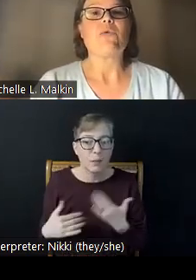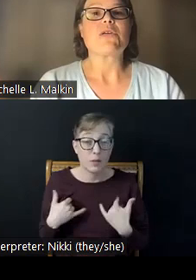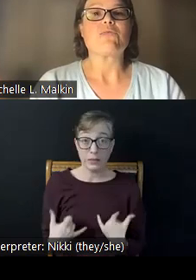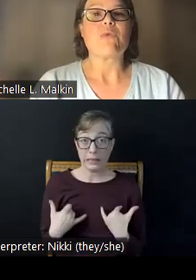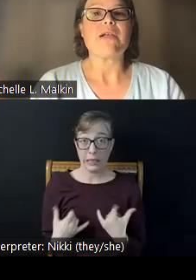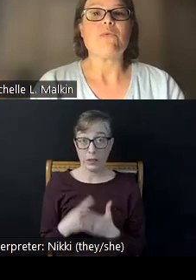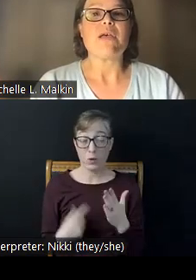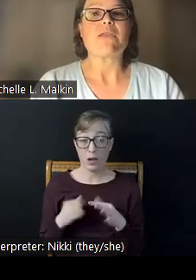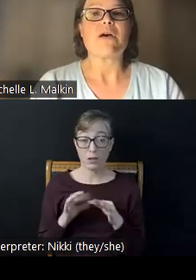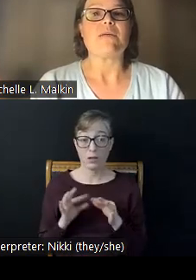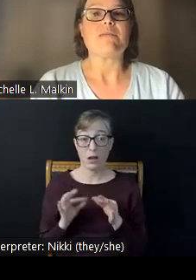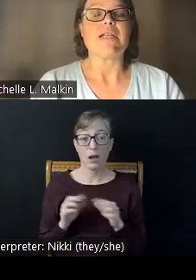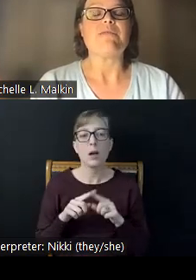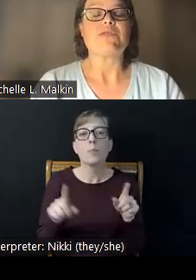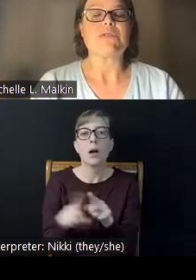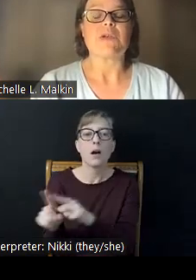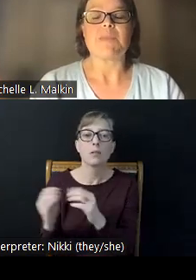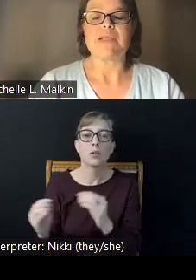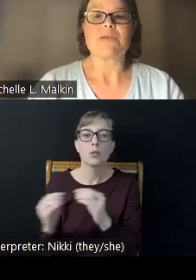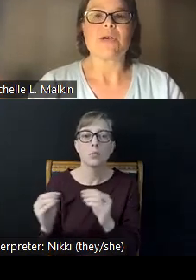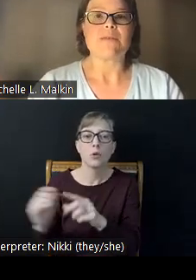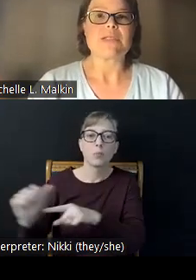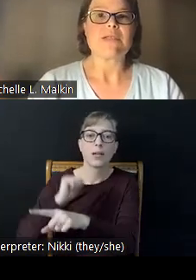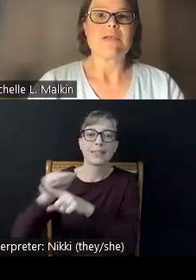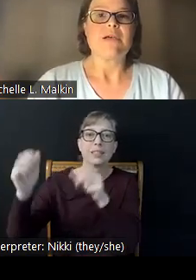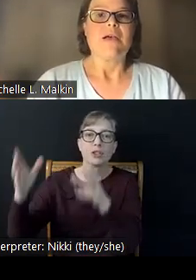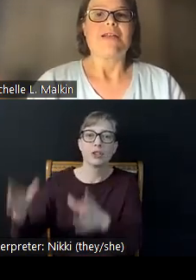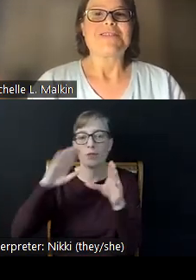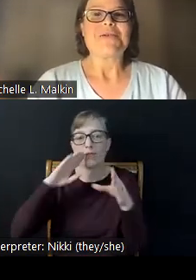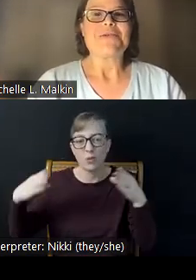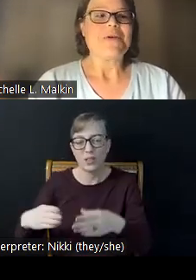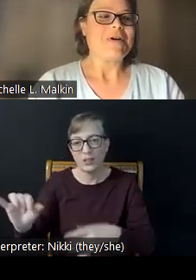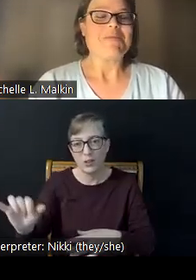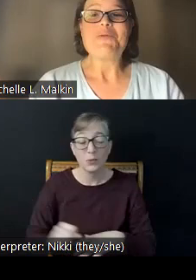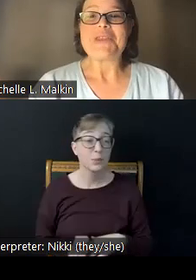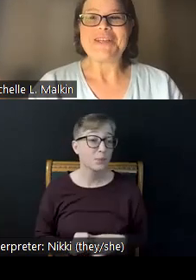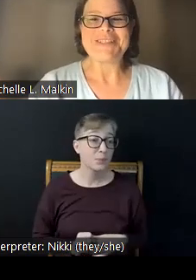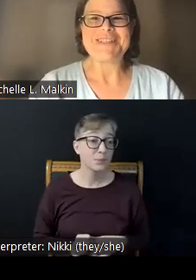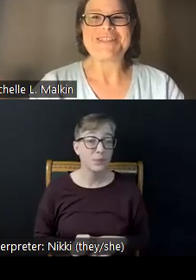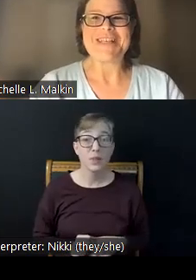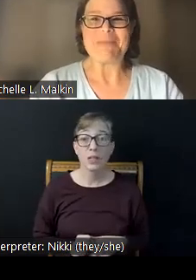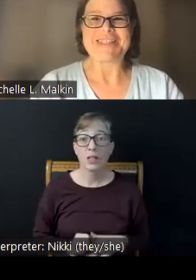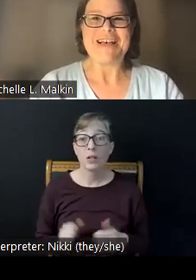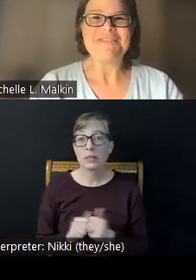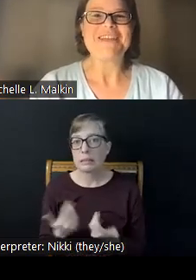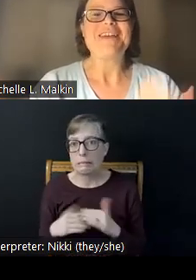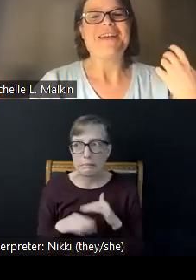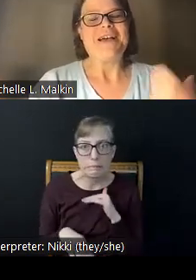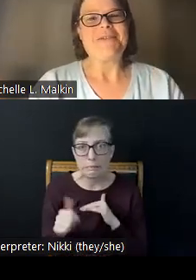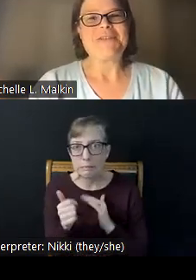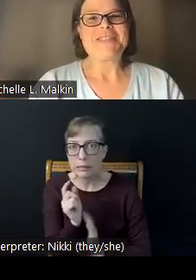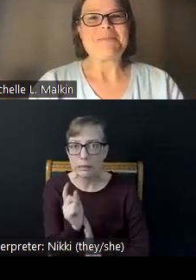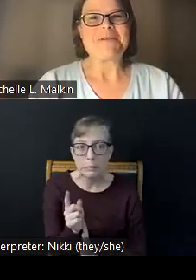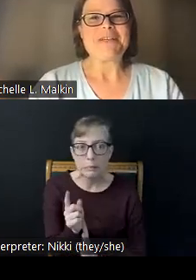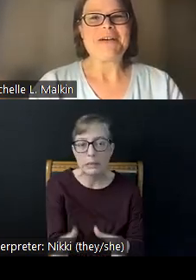how to work directly with individuals who've committed these crimes. And so with just under 10 minutes left,